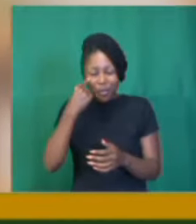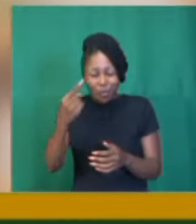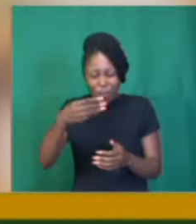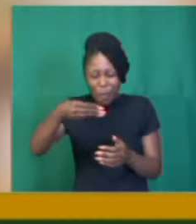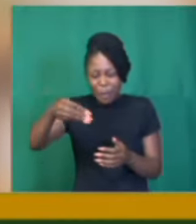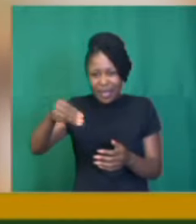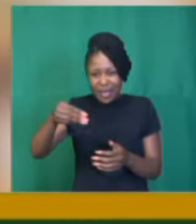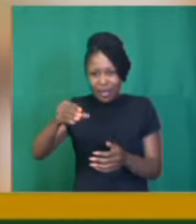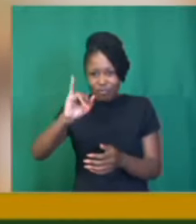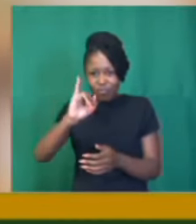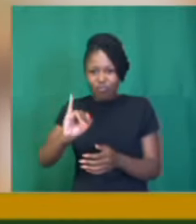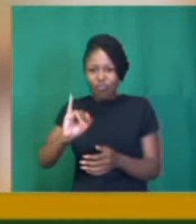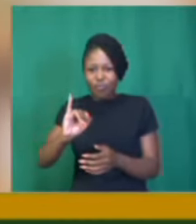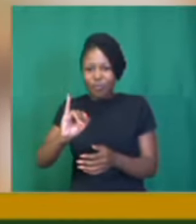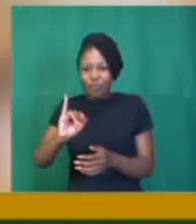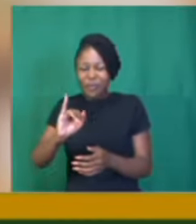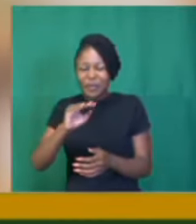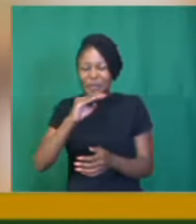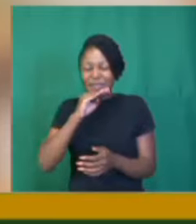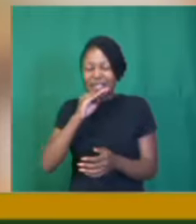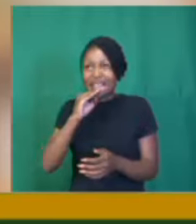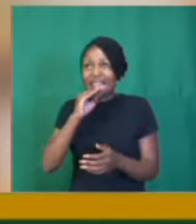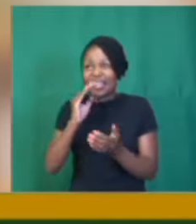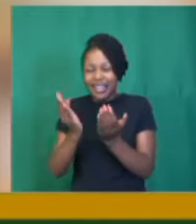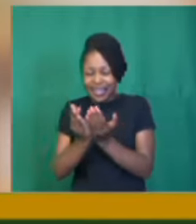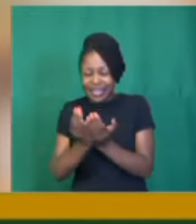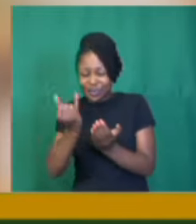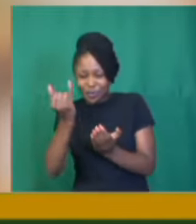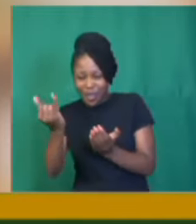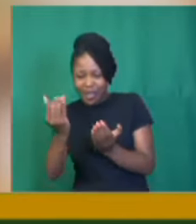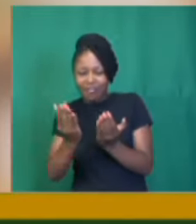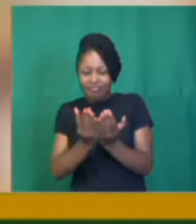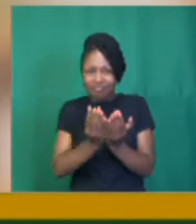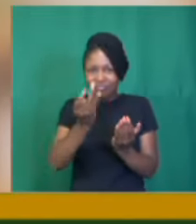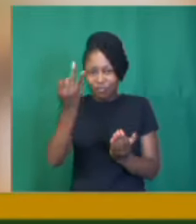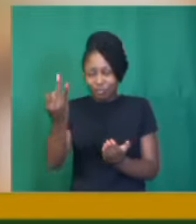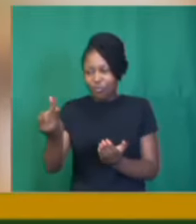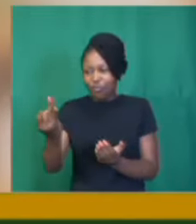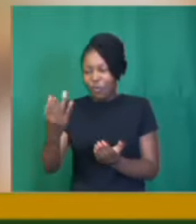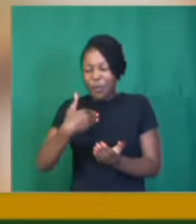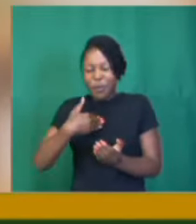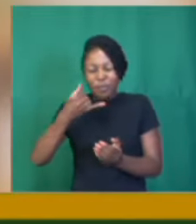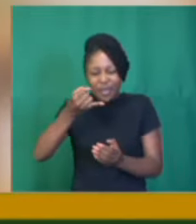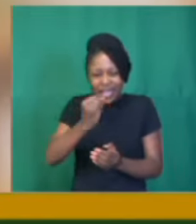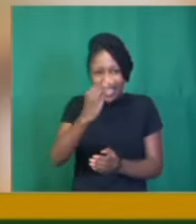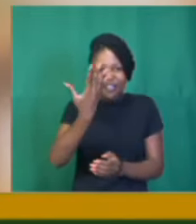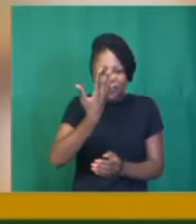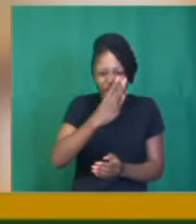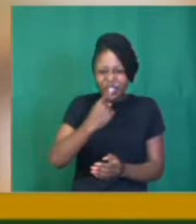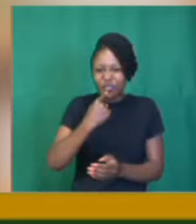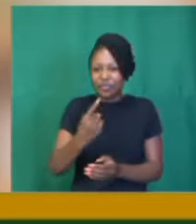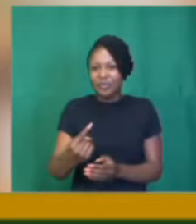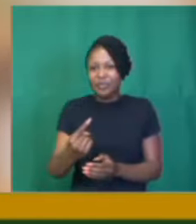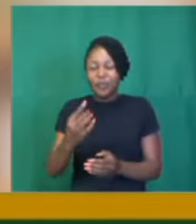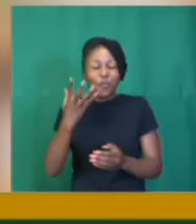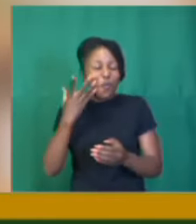basically our exercise 1 and exercise 2. Like I had said earlier on, it was that when we looked into the